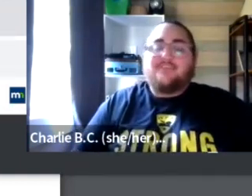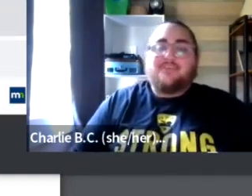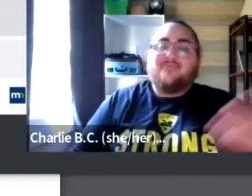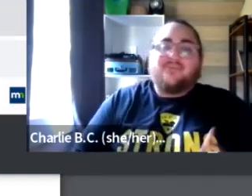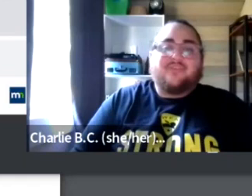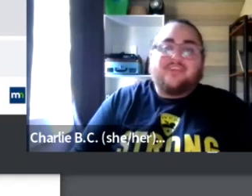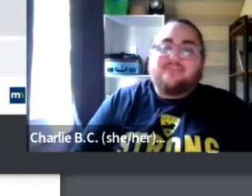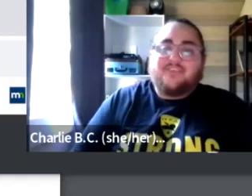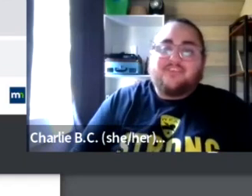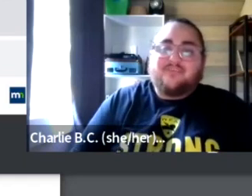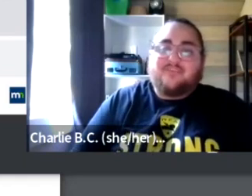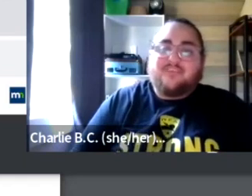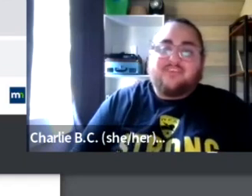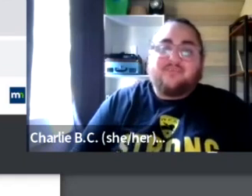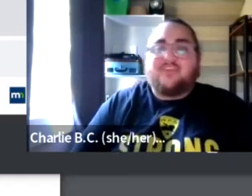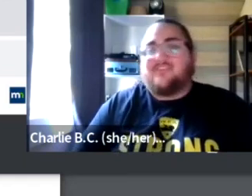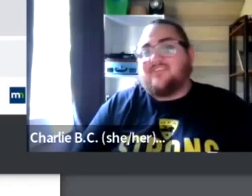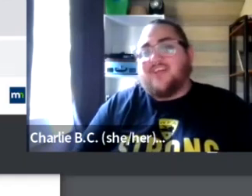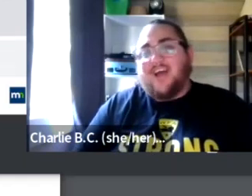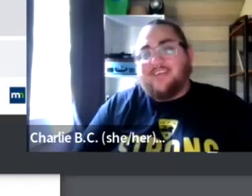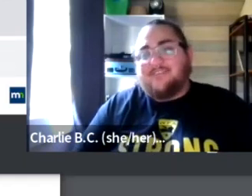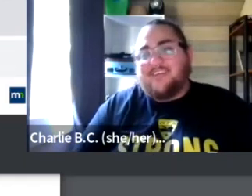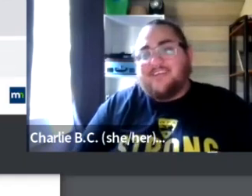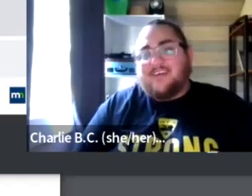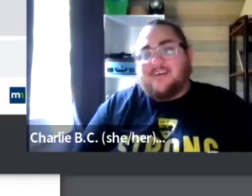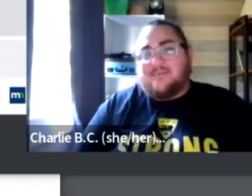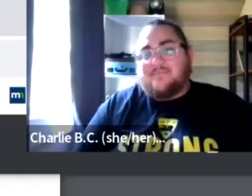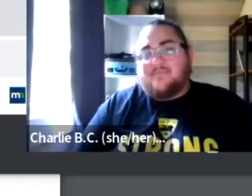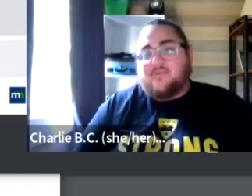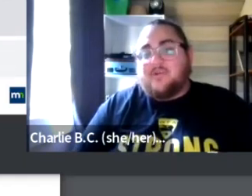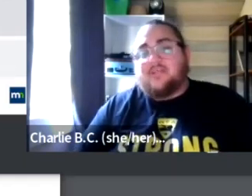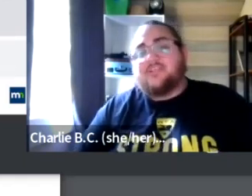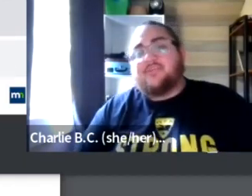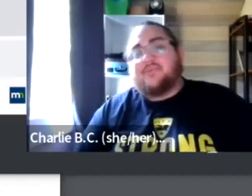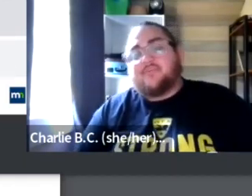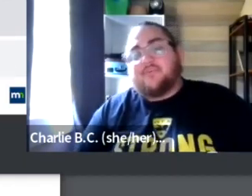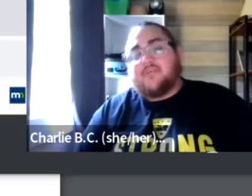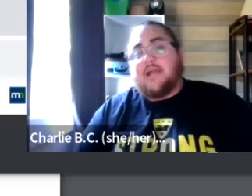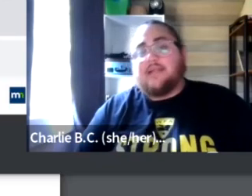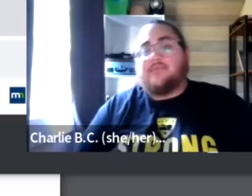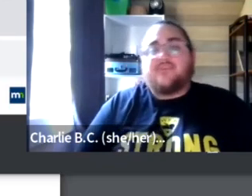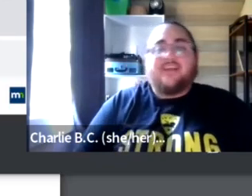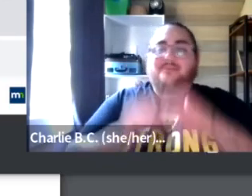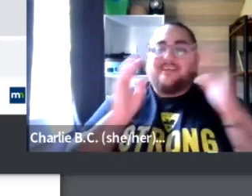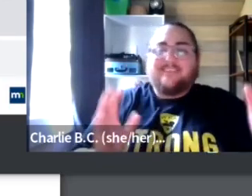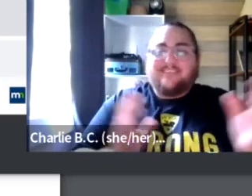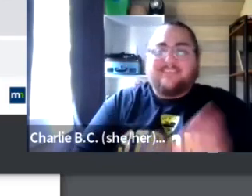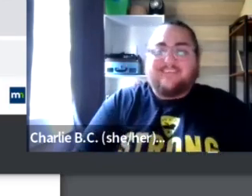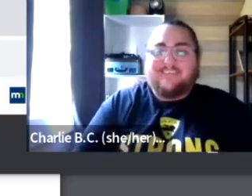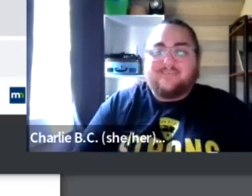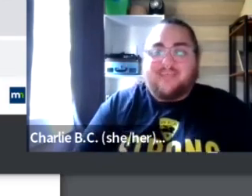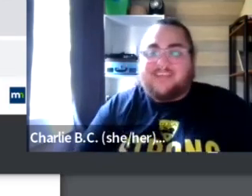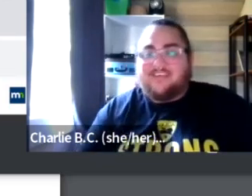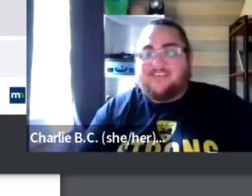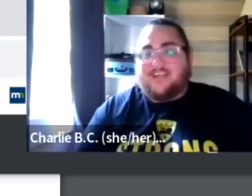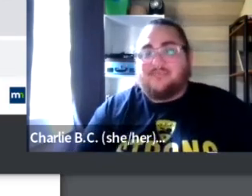I definitely would go to the definitions and abbreviations page. There's a lot of terminology we use throughout the guide, and we tried our best